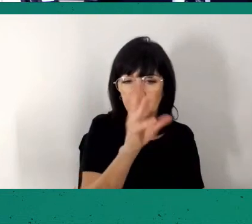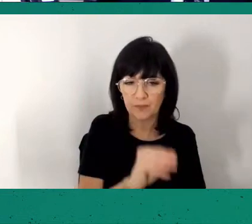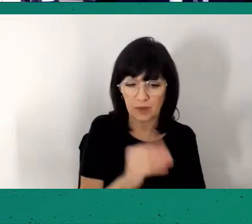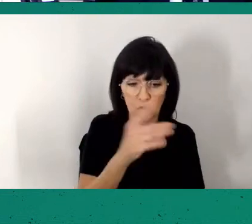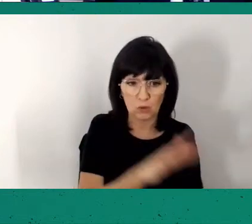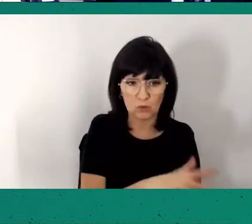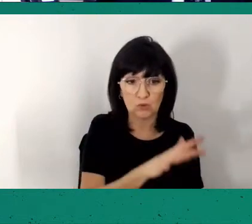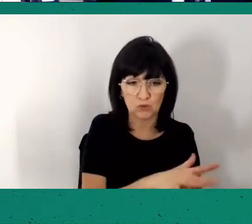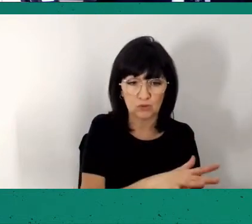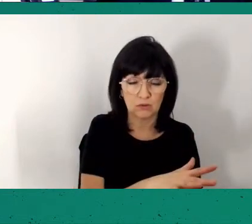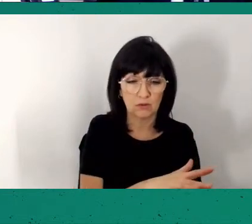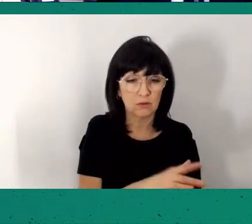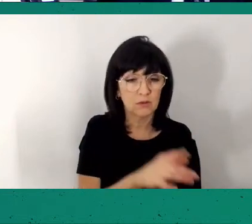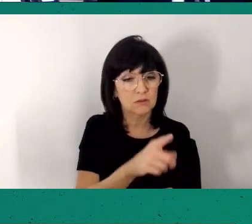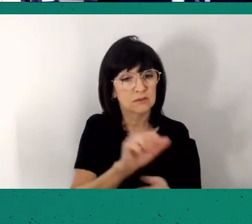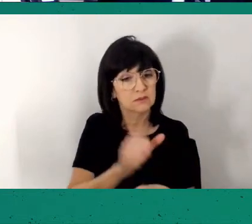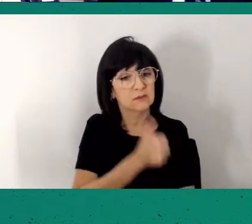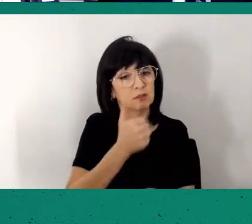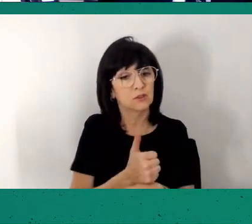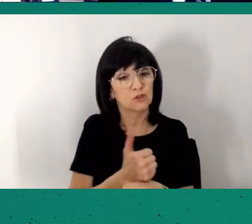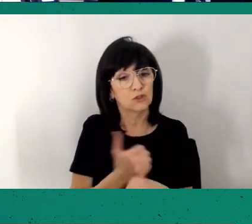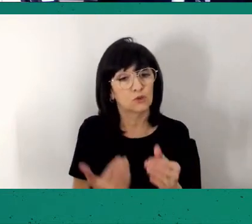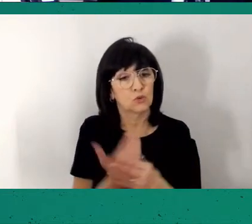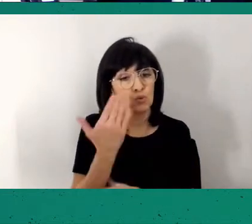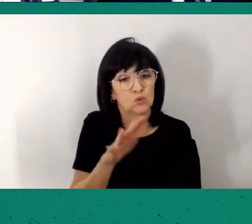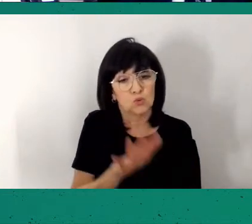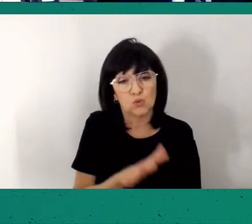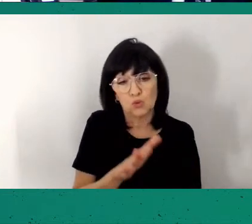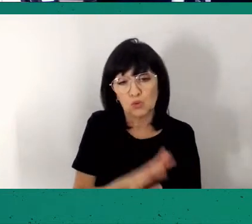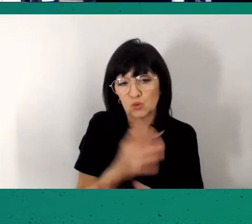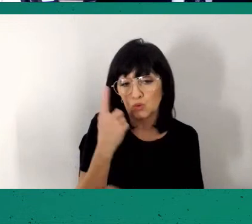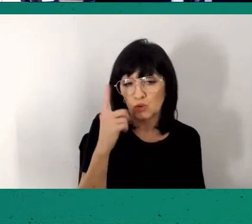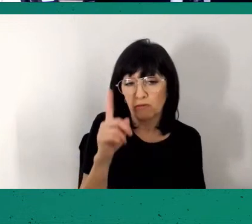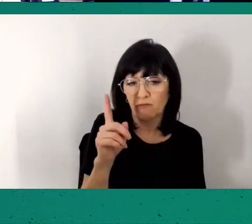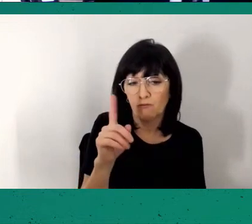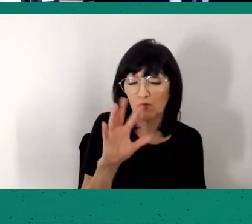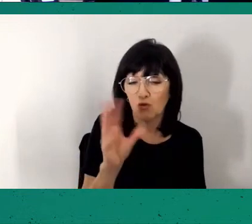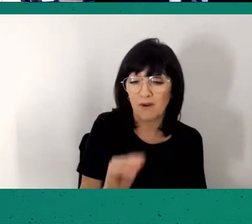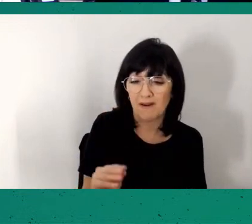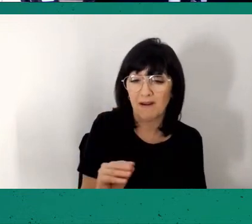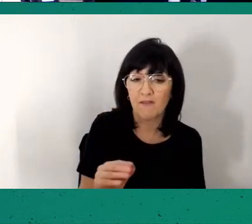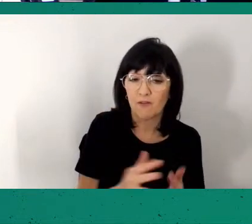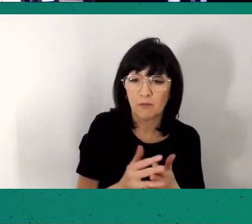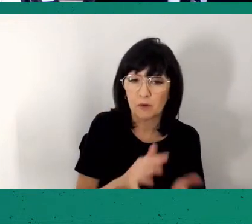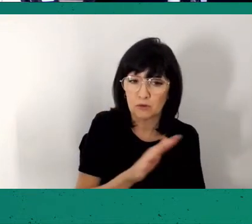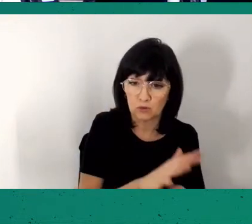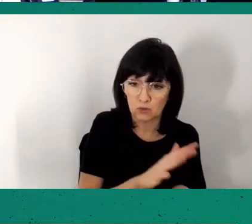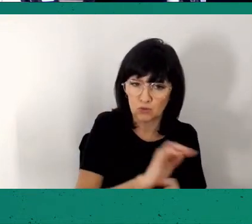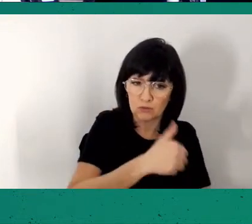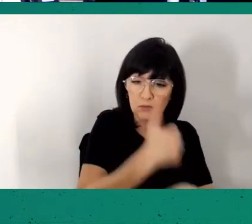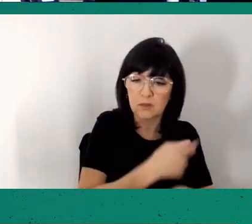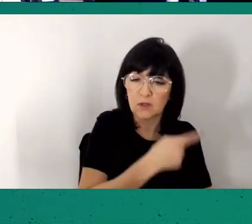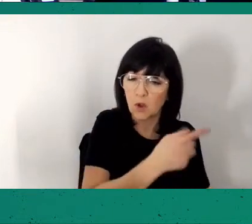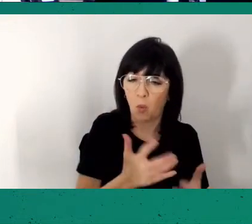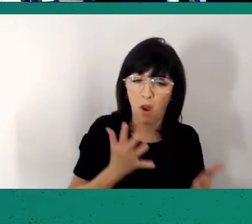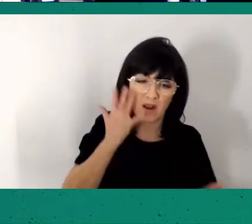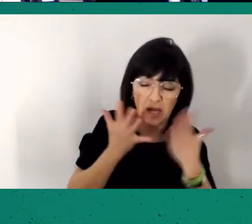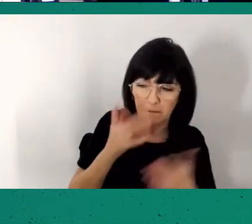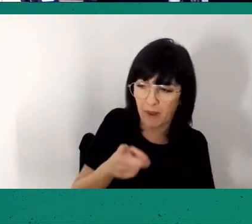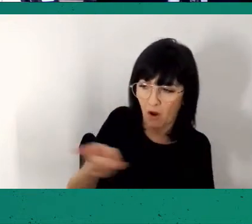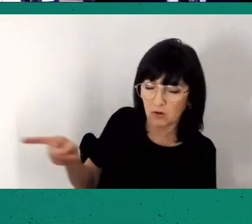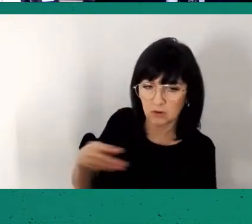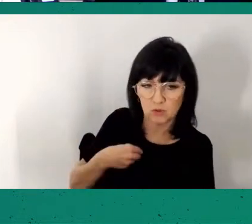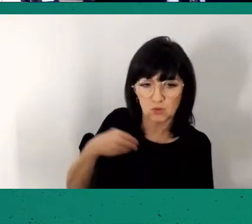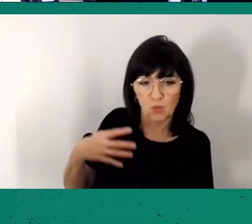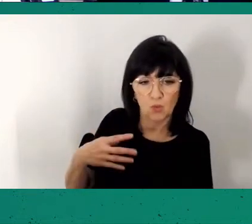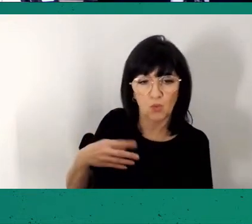By constructing new schools for African Americans, DuPont hoped to embarrass the white citizens who he thought would